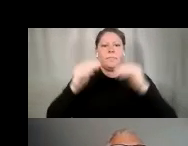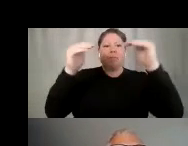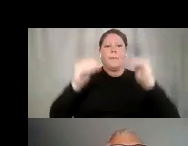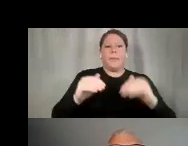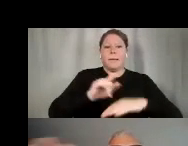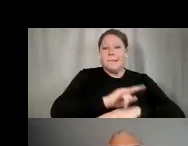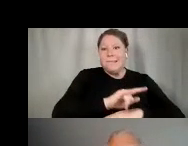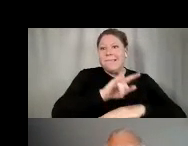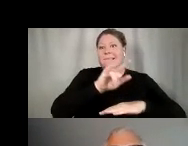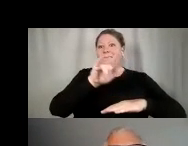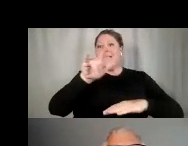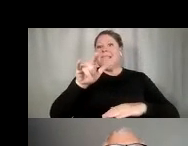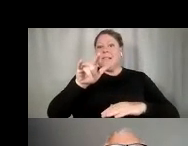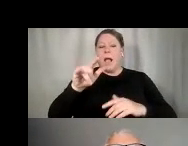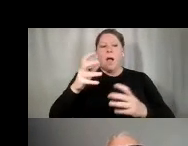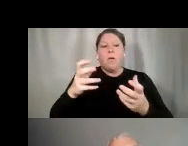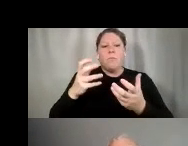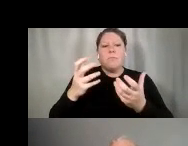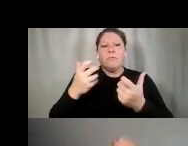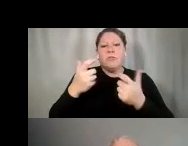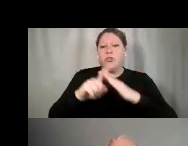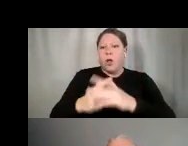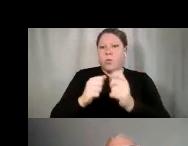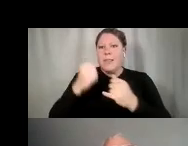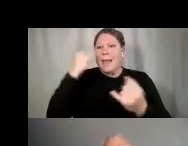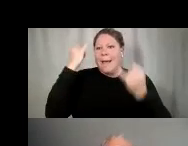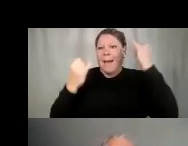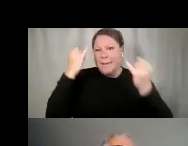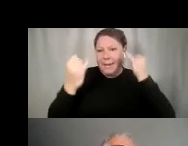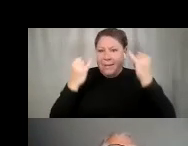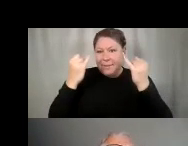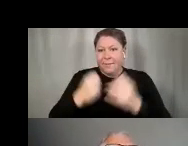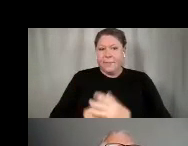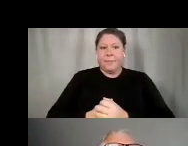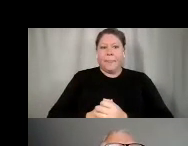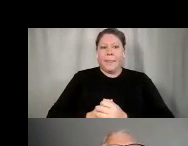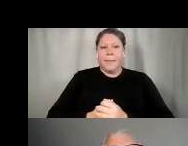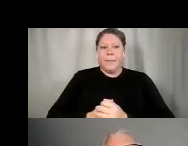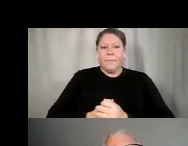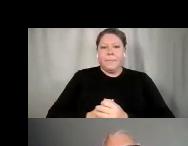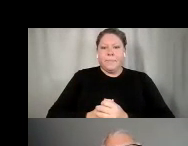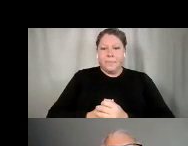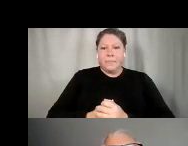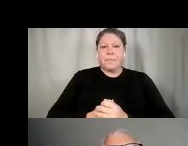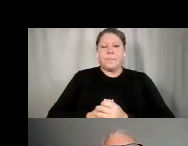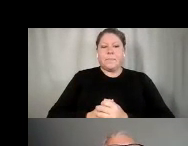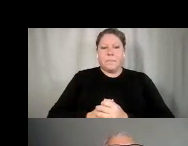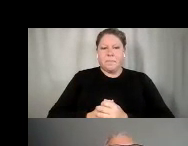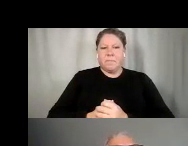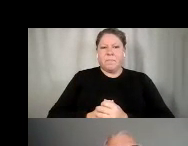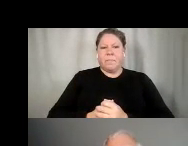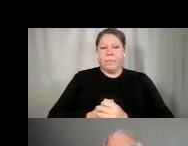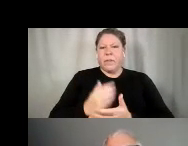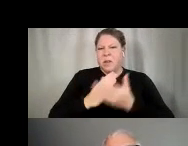generating ideas. And I'm going to start off with some of the basic principles behind creativity, the creative thinking